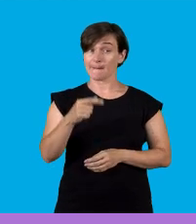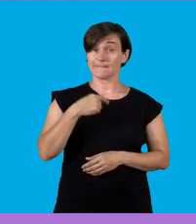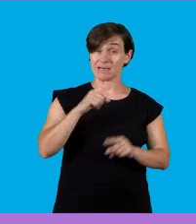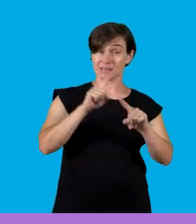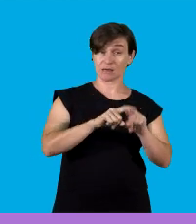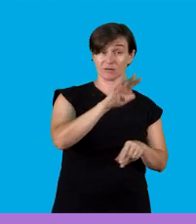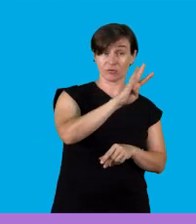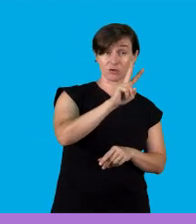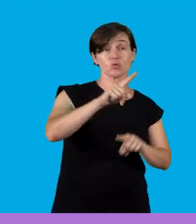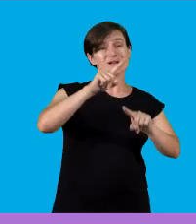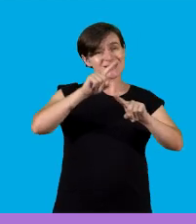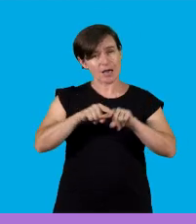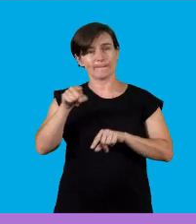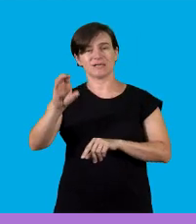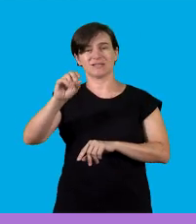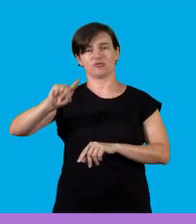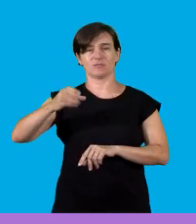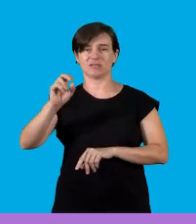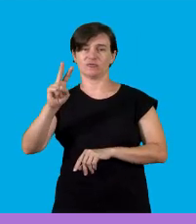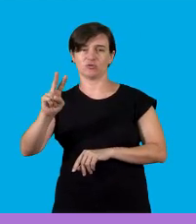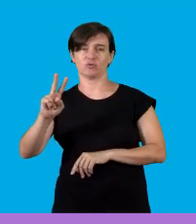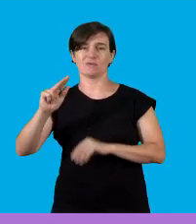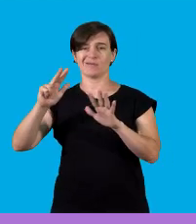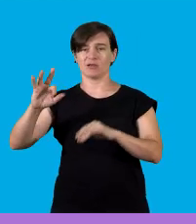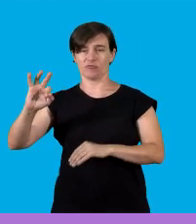my 42 with my